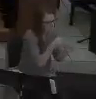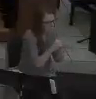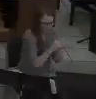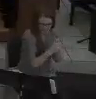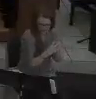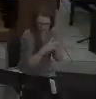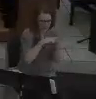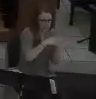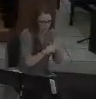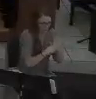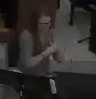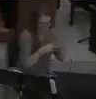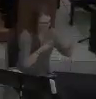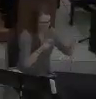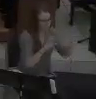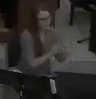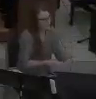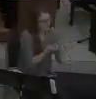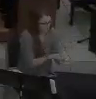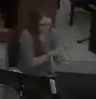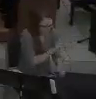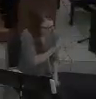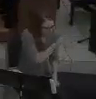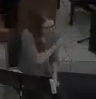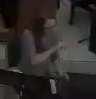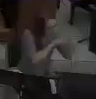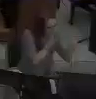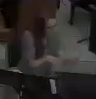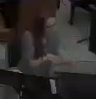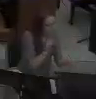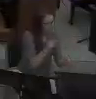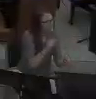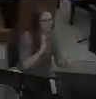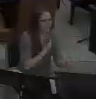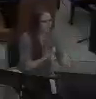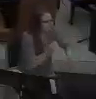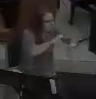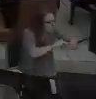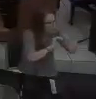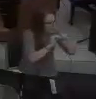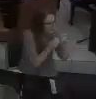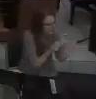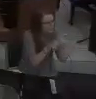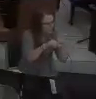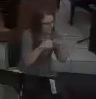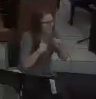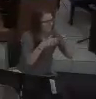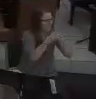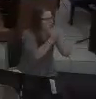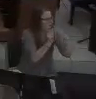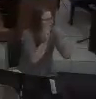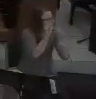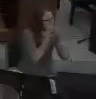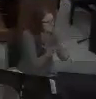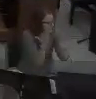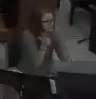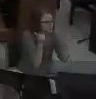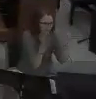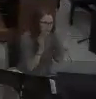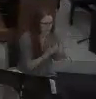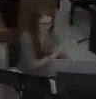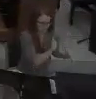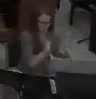purpose. This is to help support Mary House, one of our partner organizations. They have an office here. Many of our members are involved